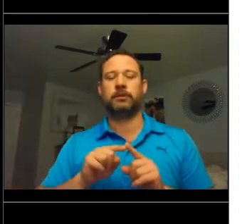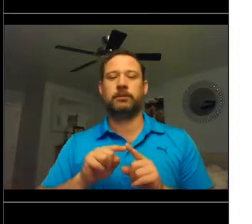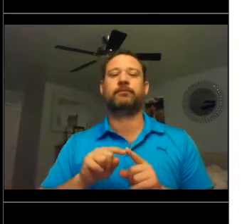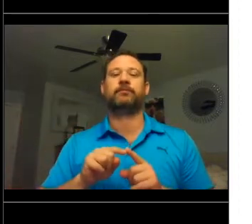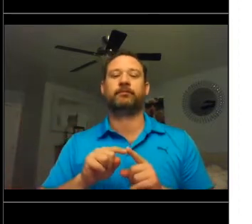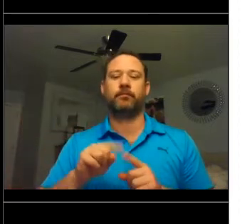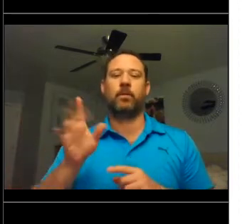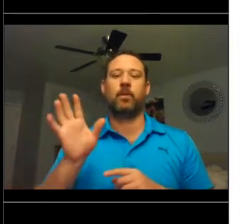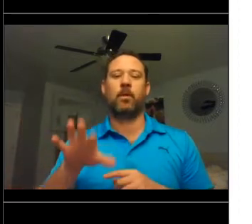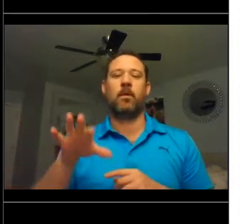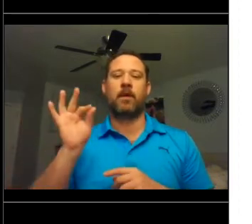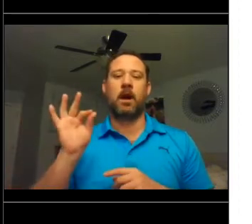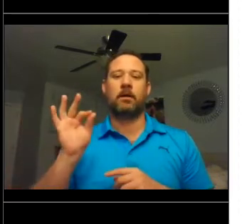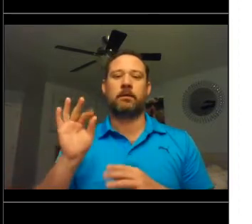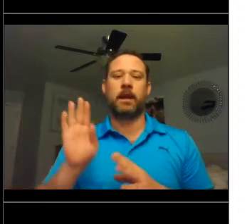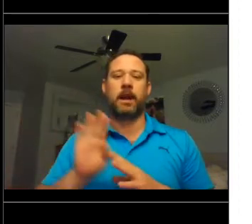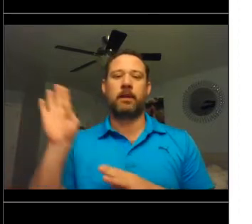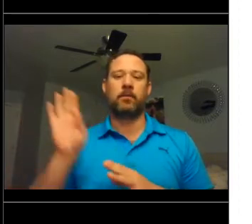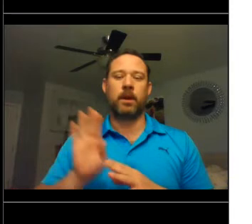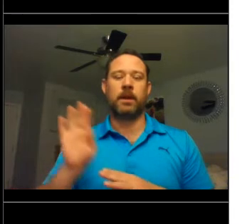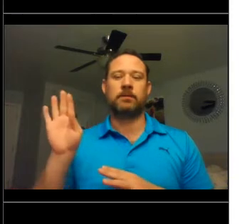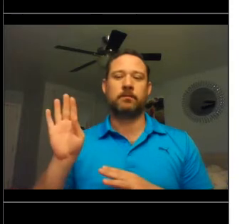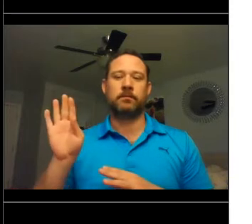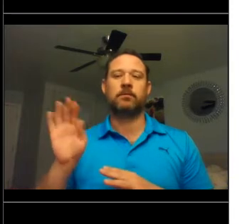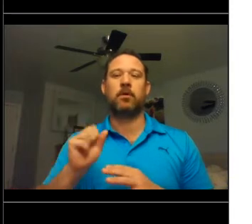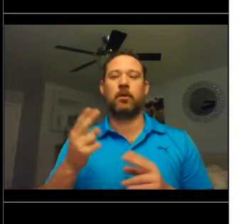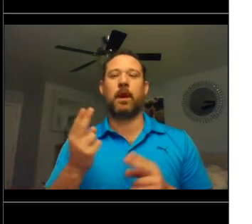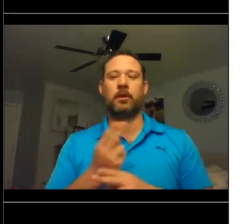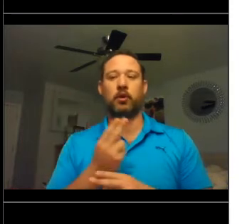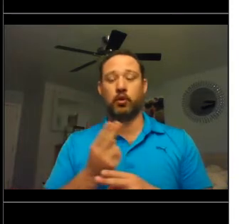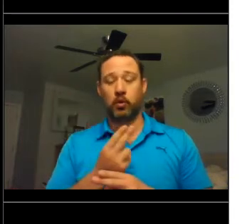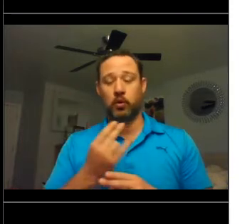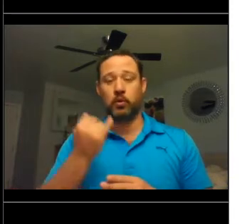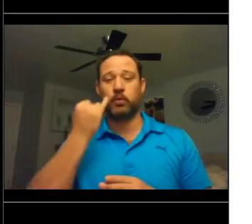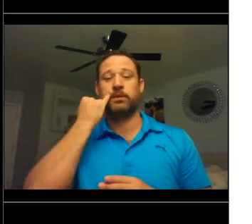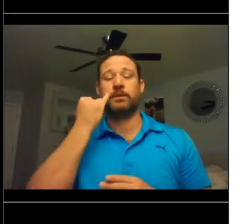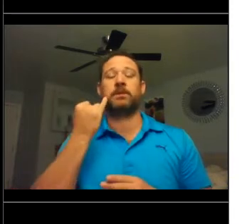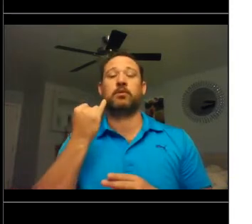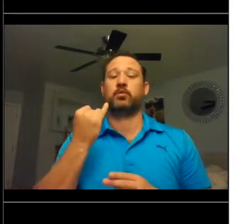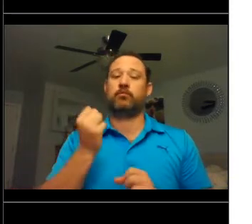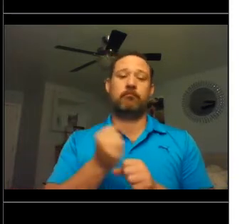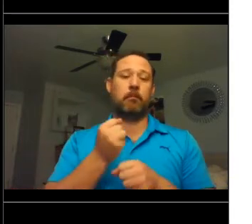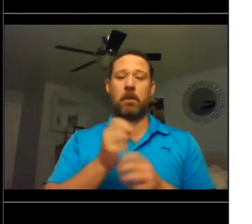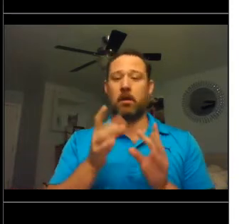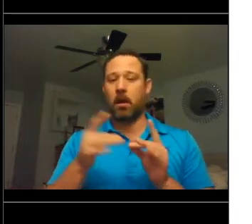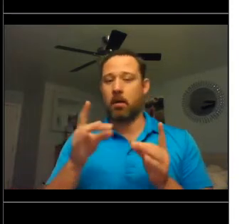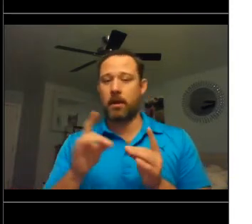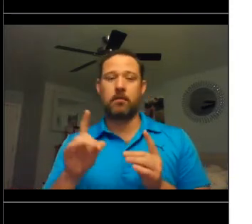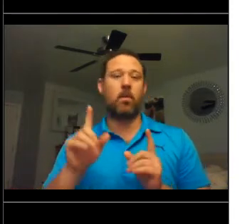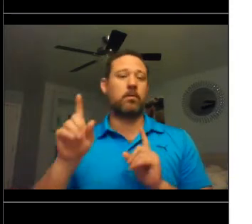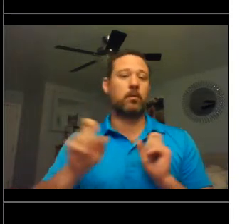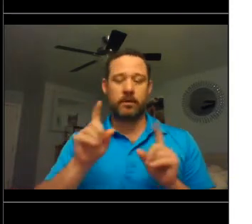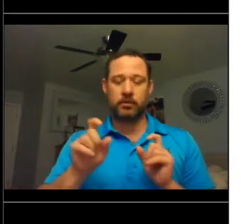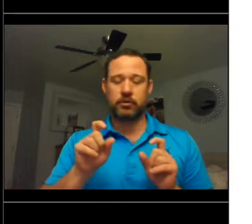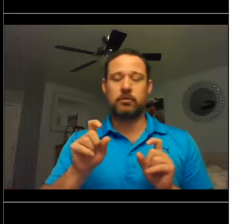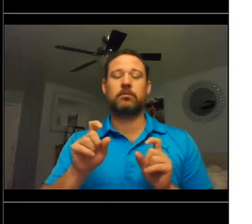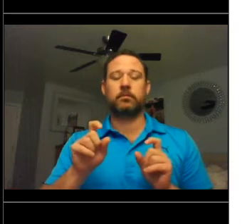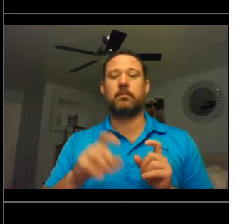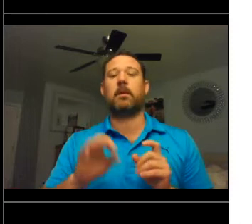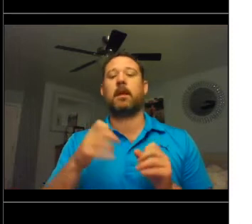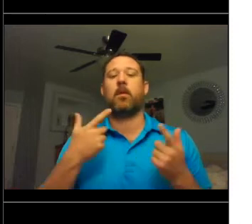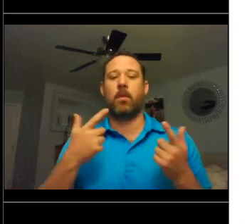will find the hand raised icon. So you can use that if you'd like to make a comment or ask a question. That will